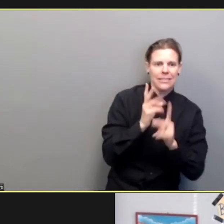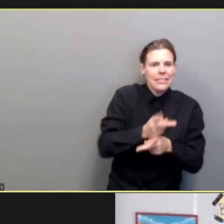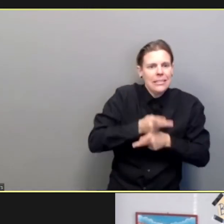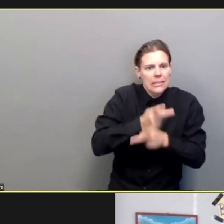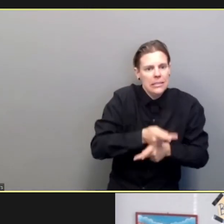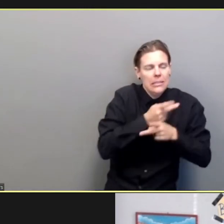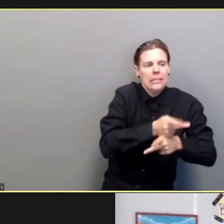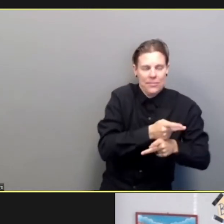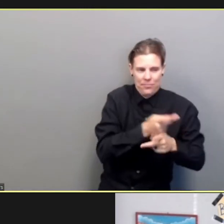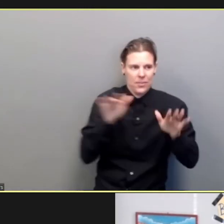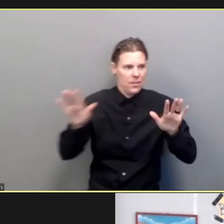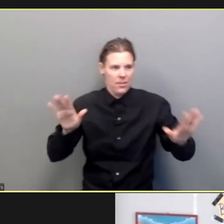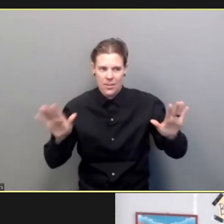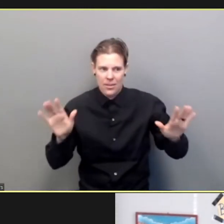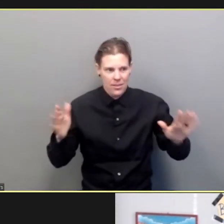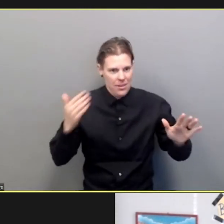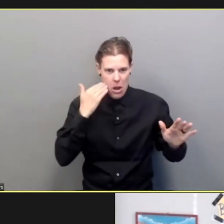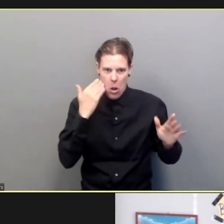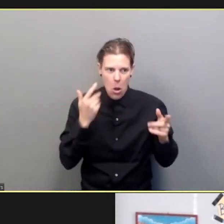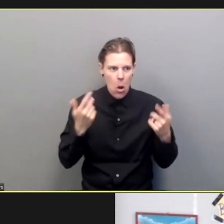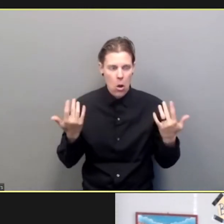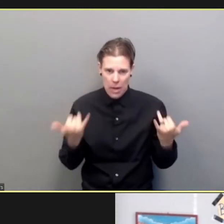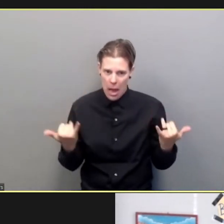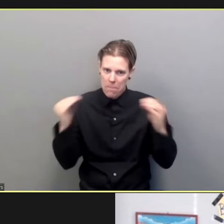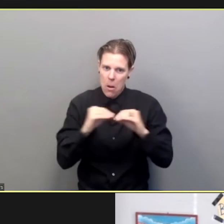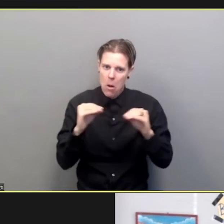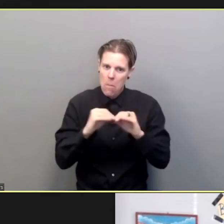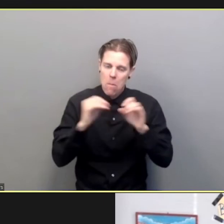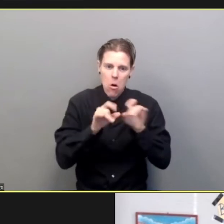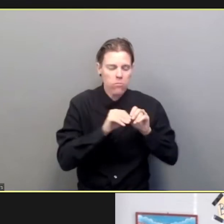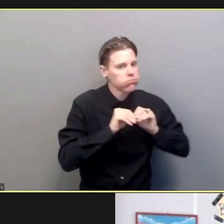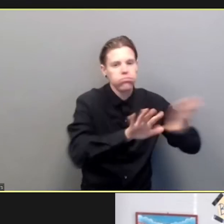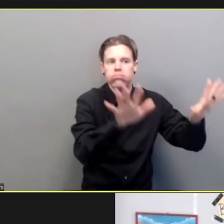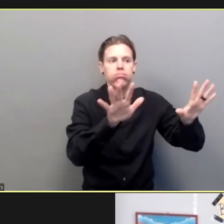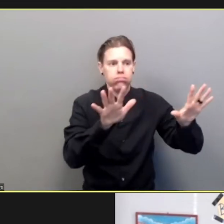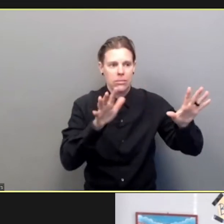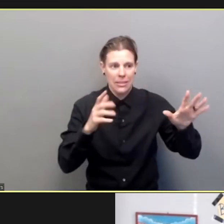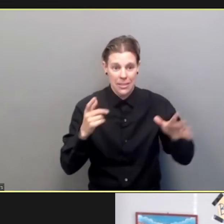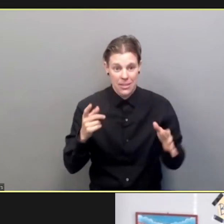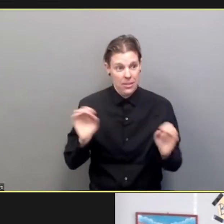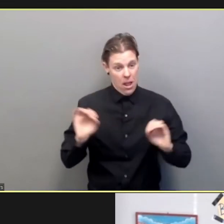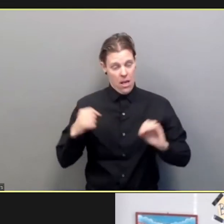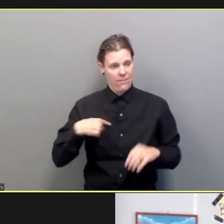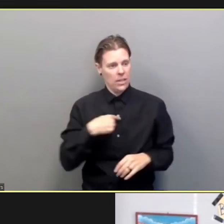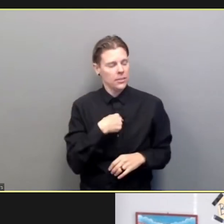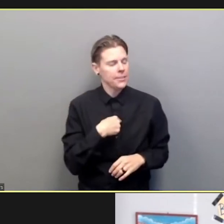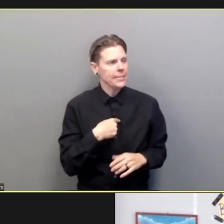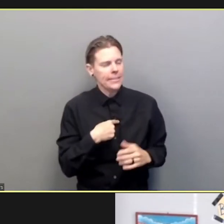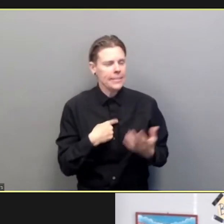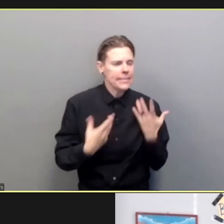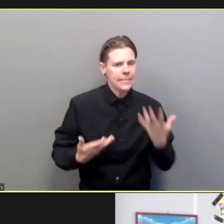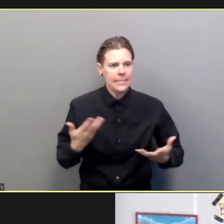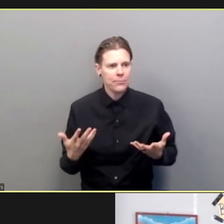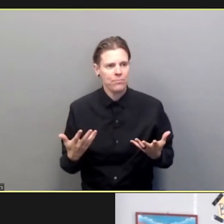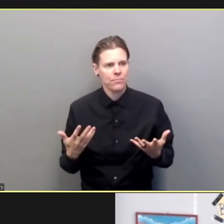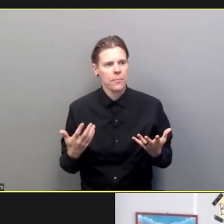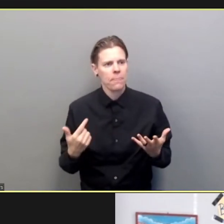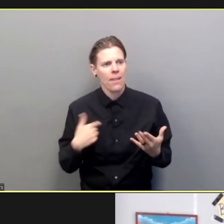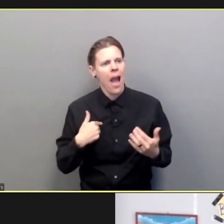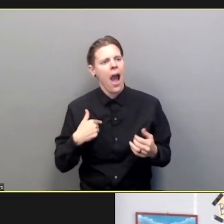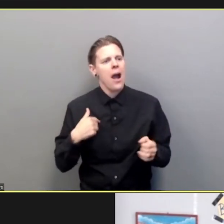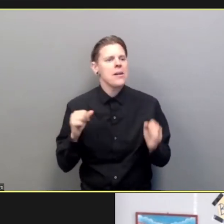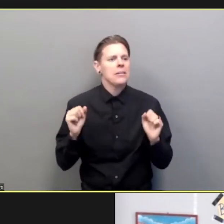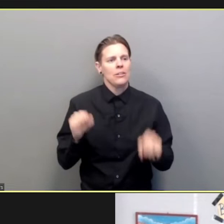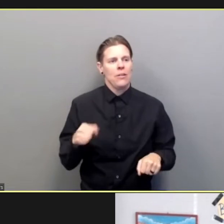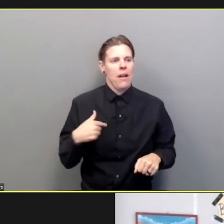would probably be willing to prove that we were being 2 to 4 times more cautious than we were prior